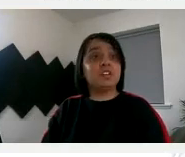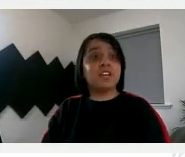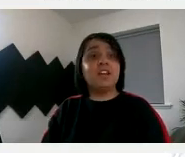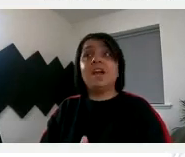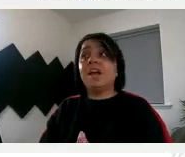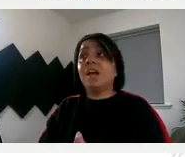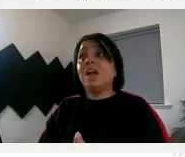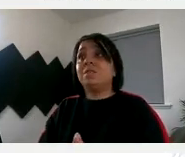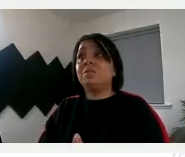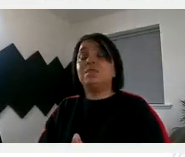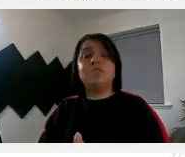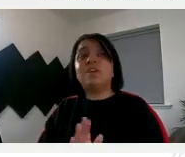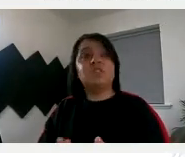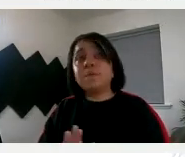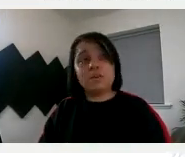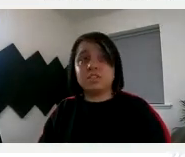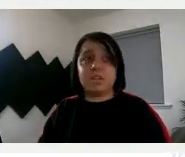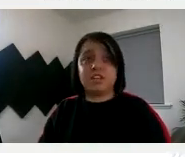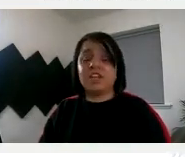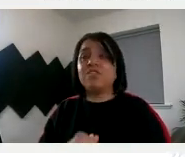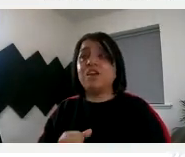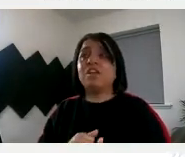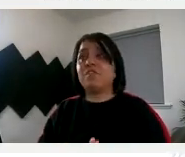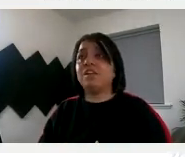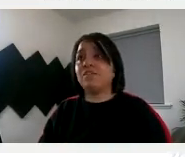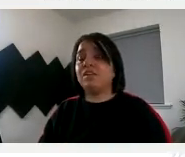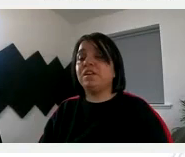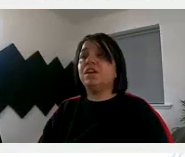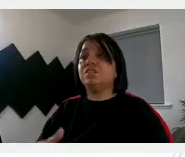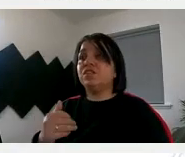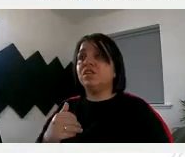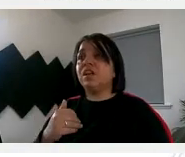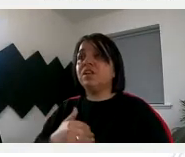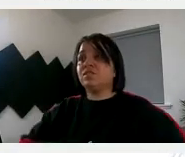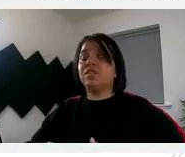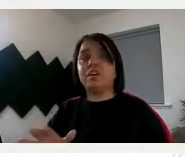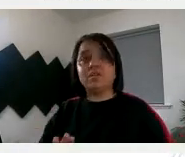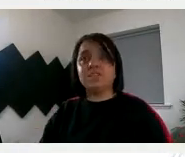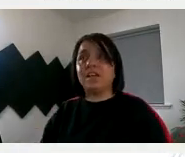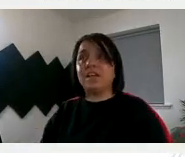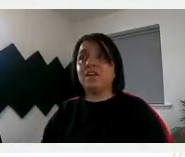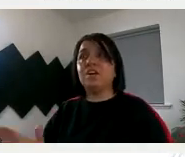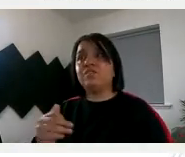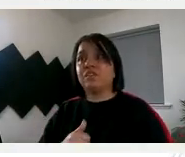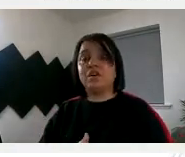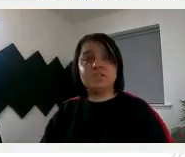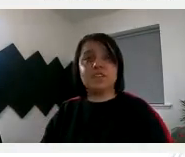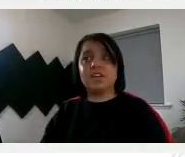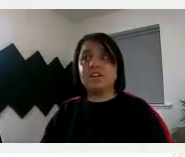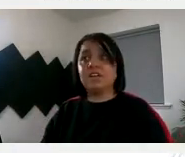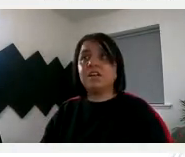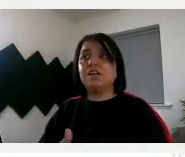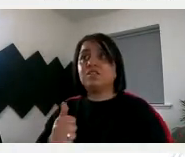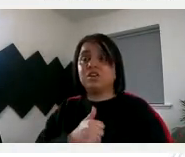shall I say? Lots of people don't speak like that. You really, really hear it. So English have got their own slang. Irish have got their own